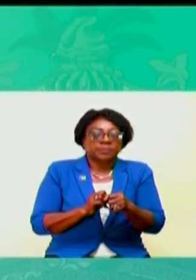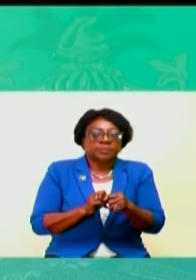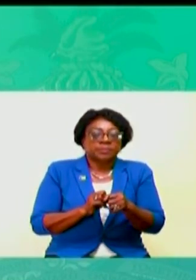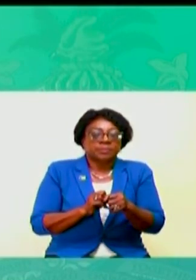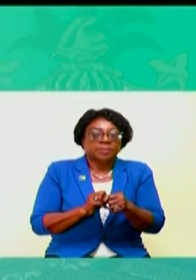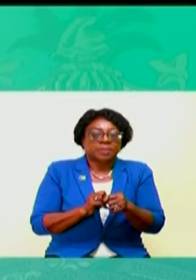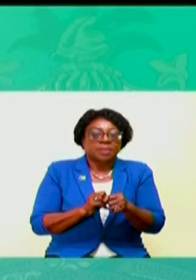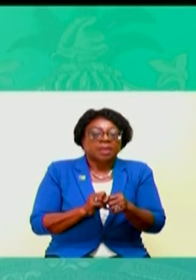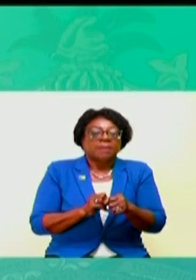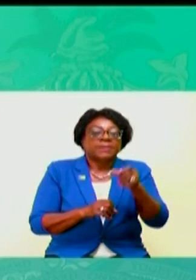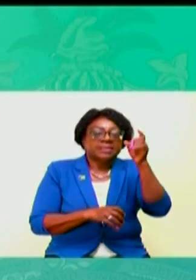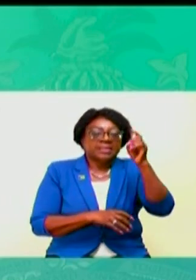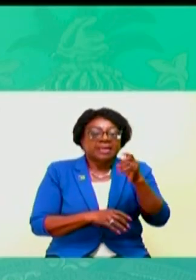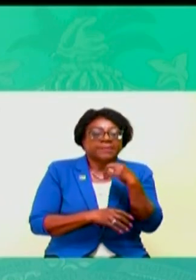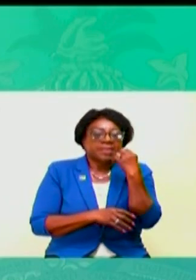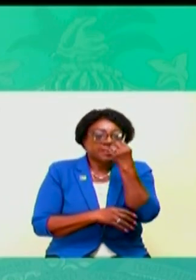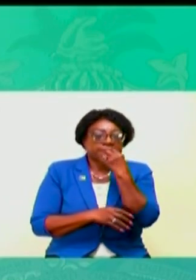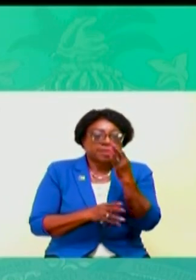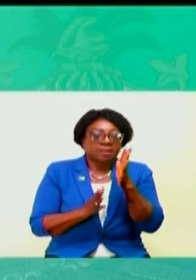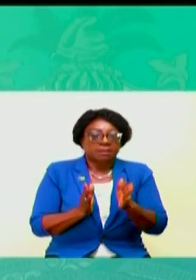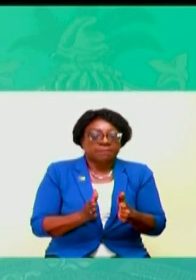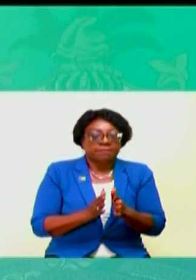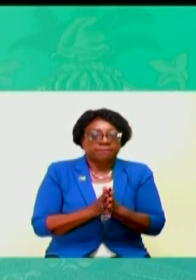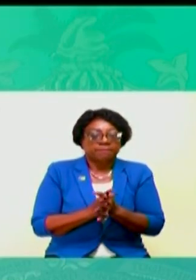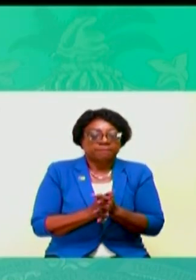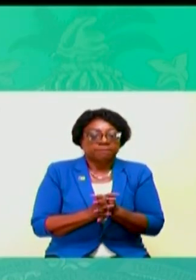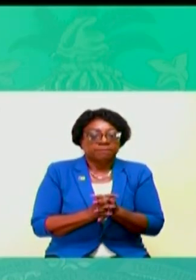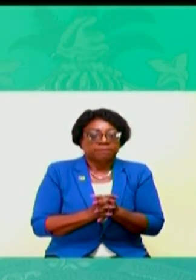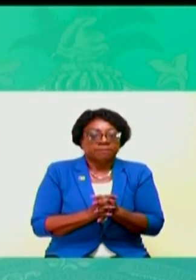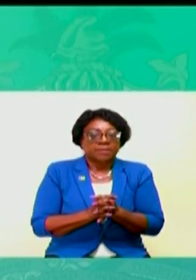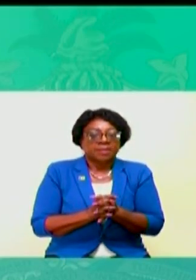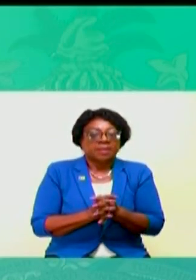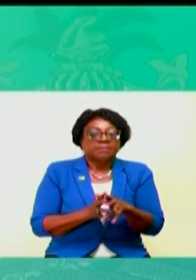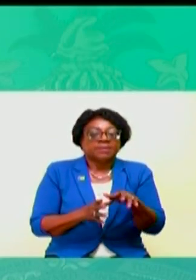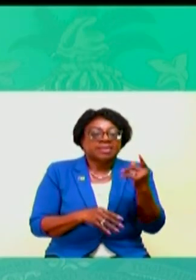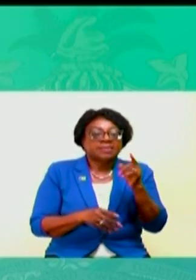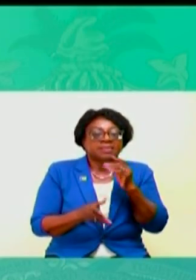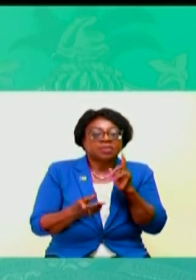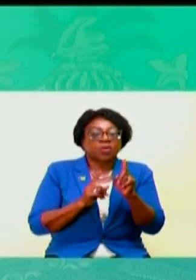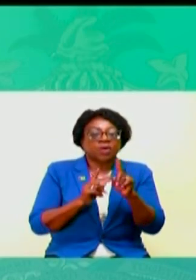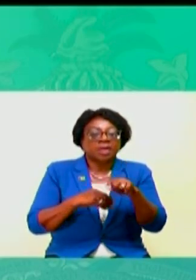So, Mr. Deputy Speaker. But